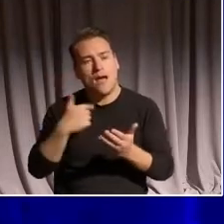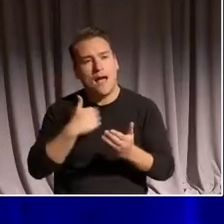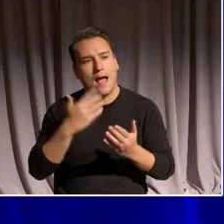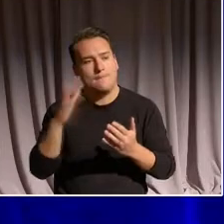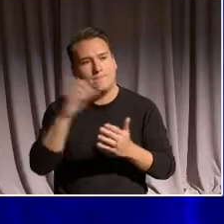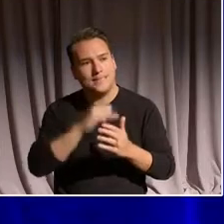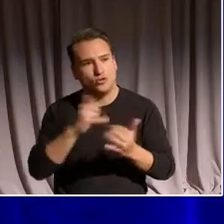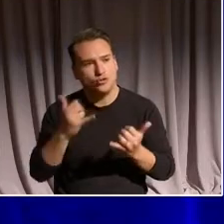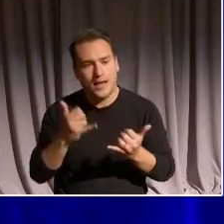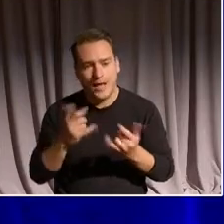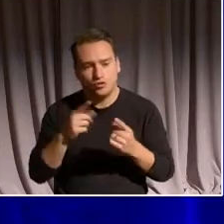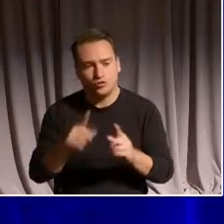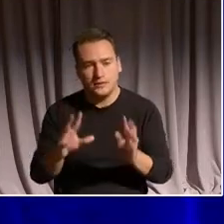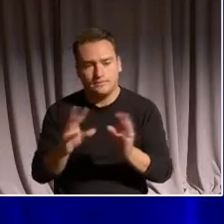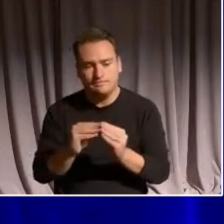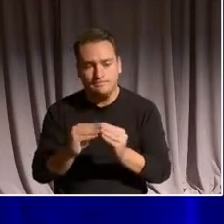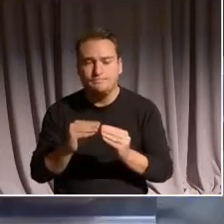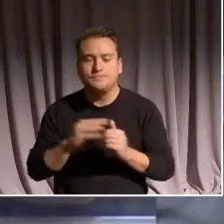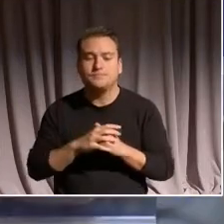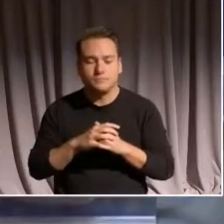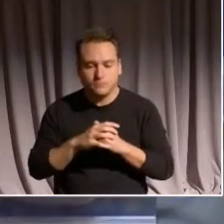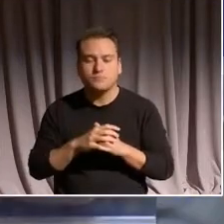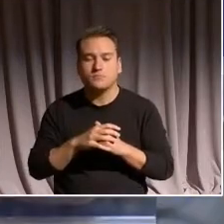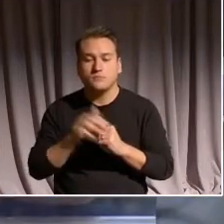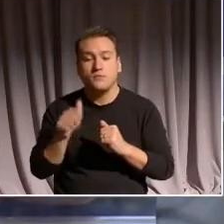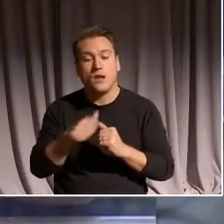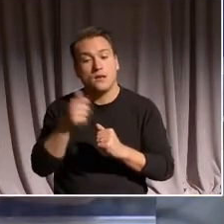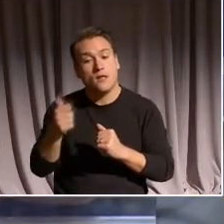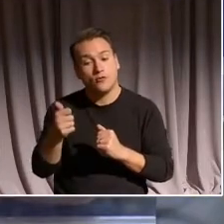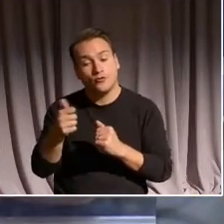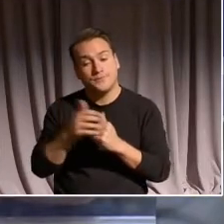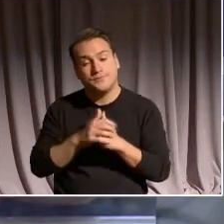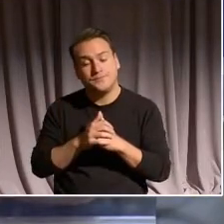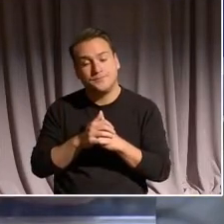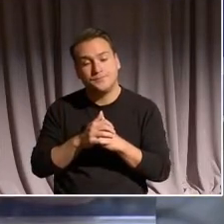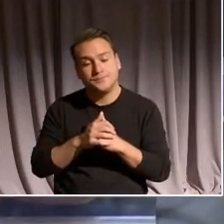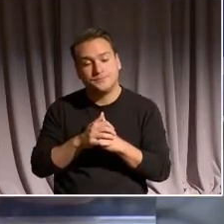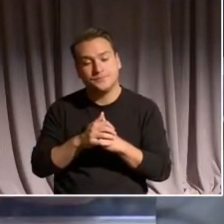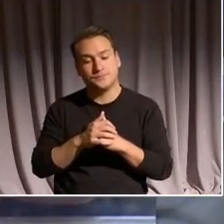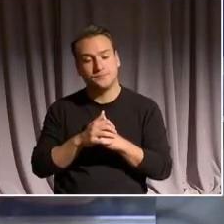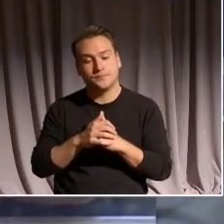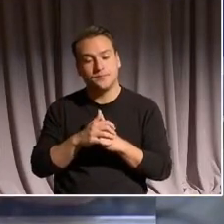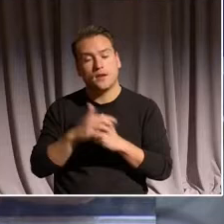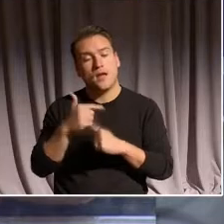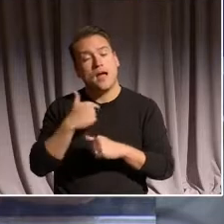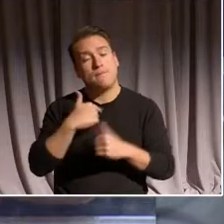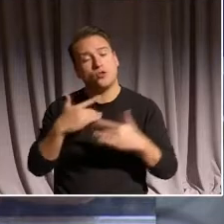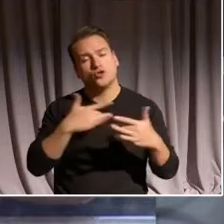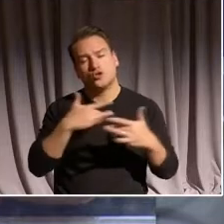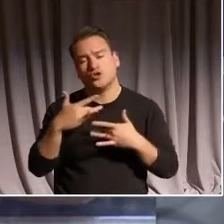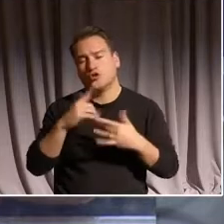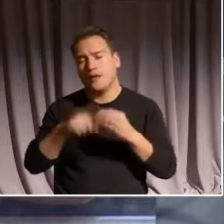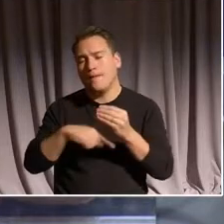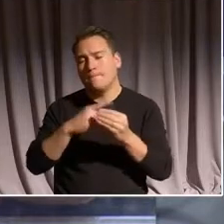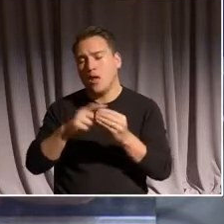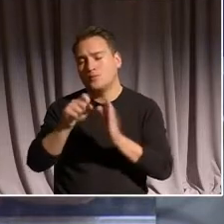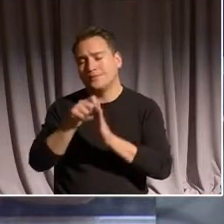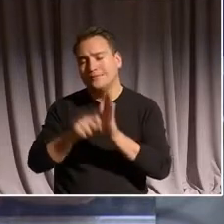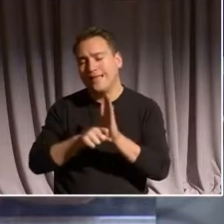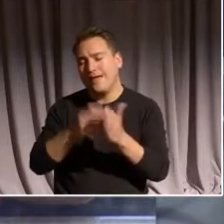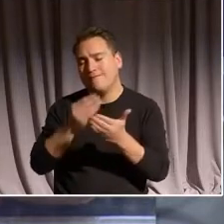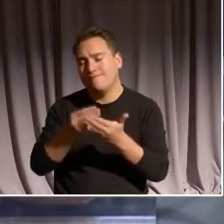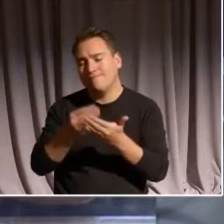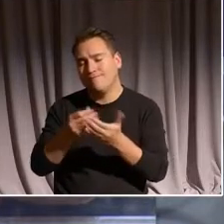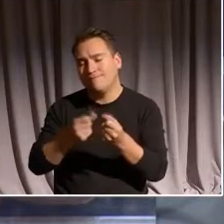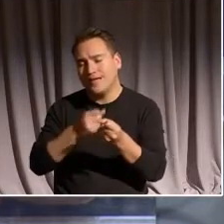today. The other thing is, I'm concerned about state funding that we hear about that